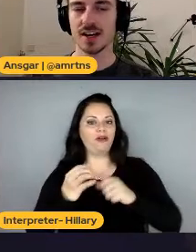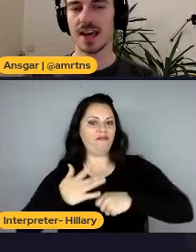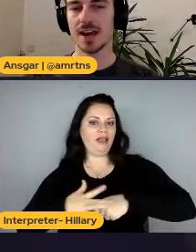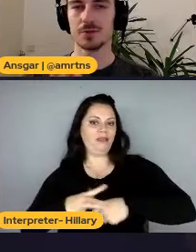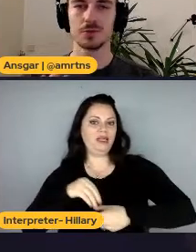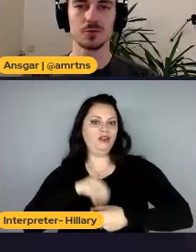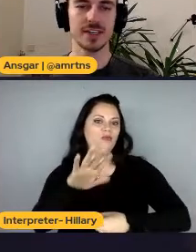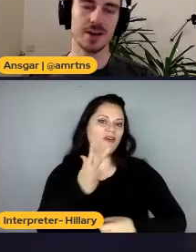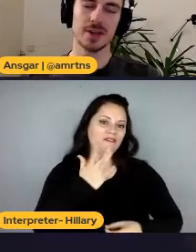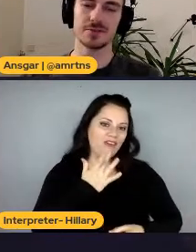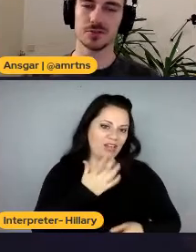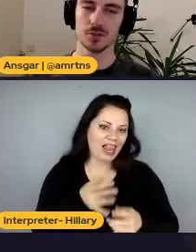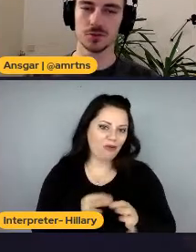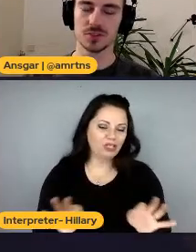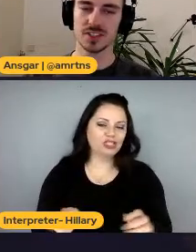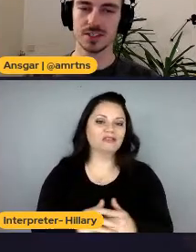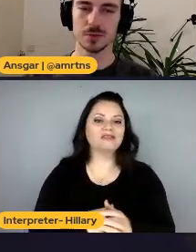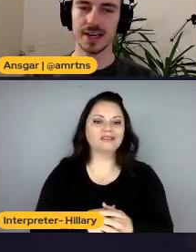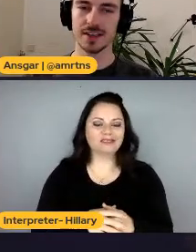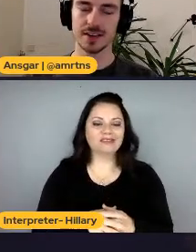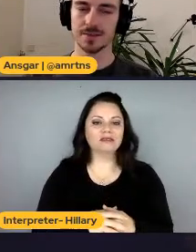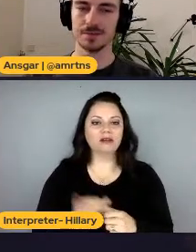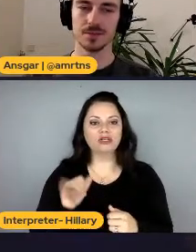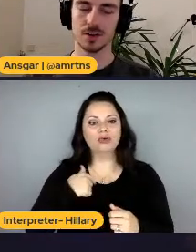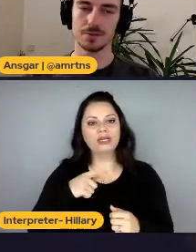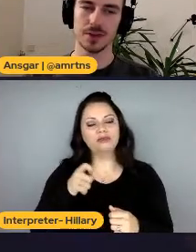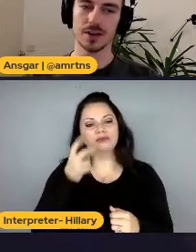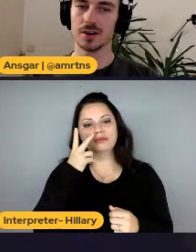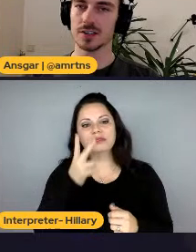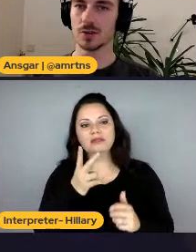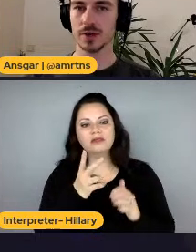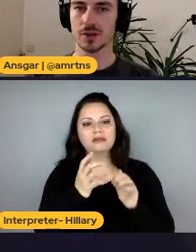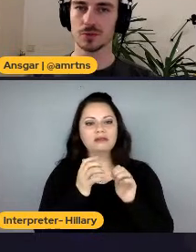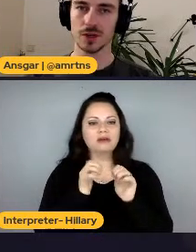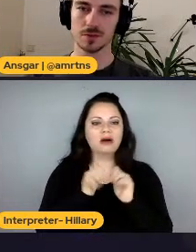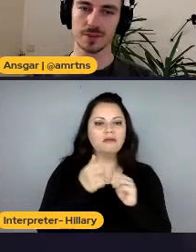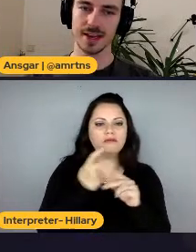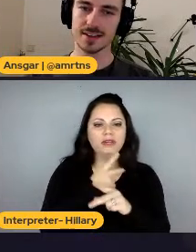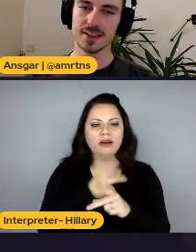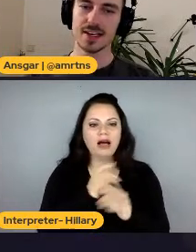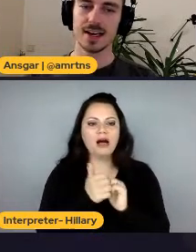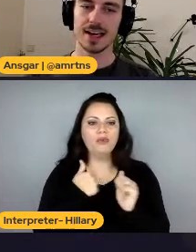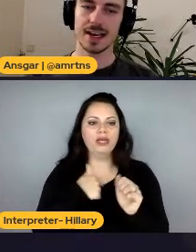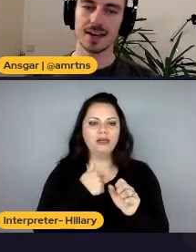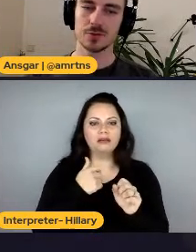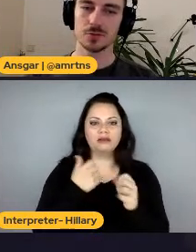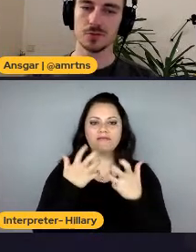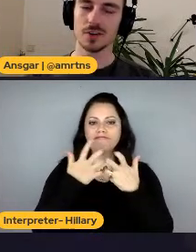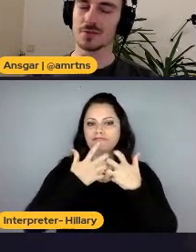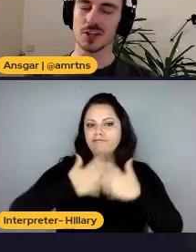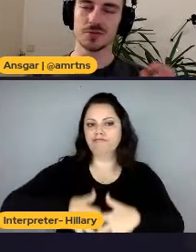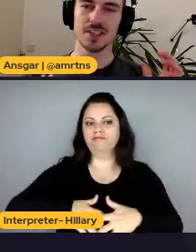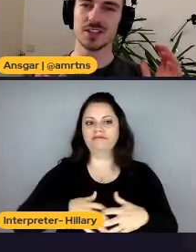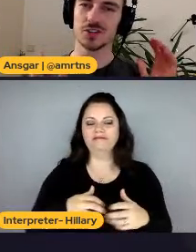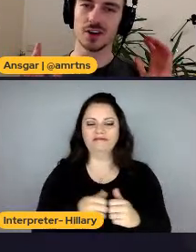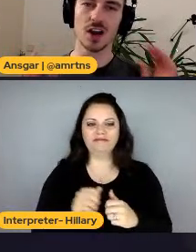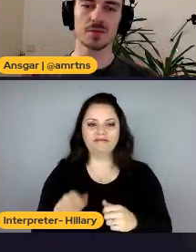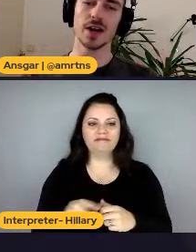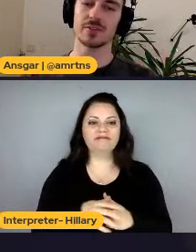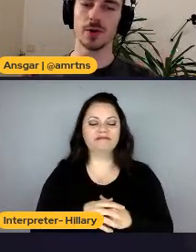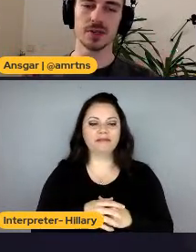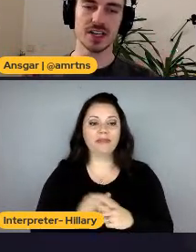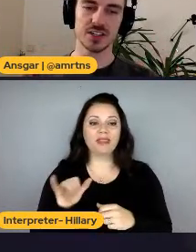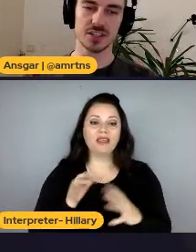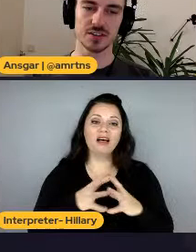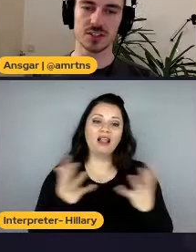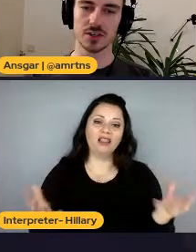language. And we have to see a way or figure out how we could work with that. And of course, we need to do a lot